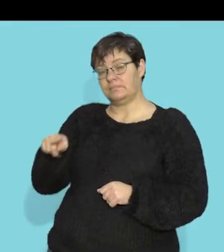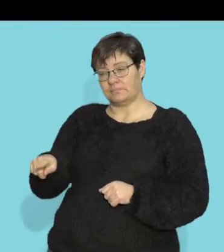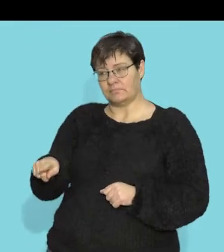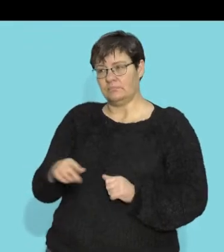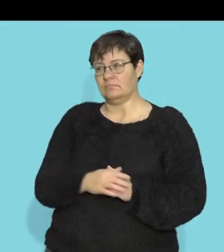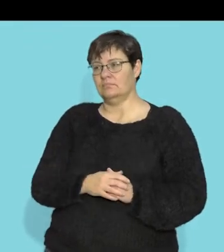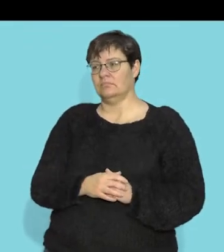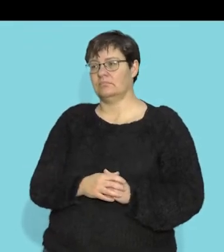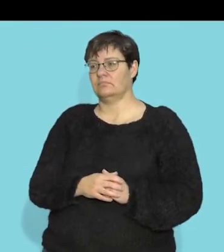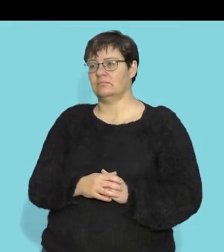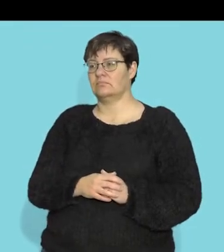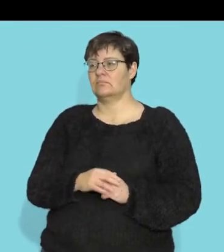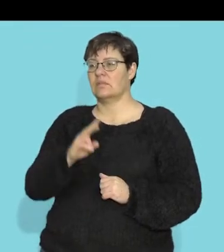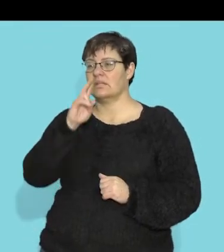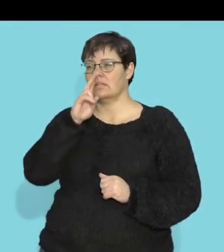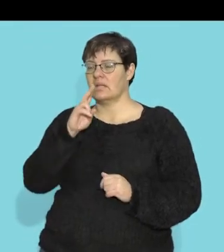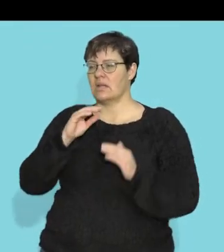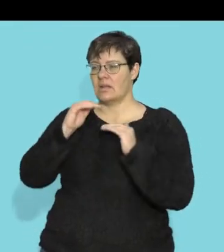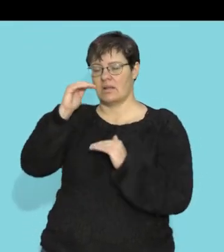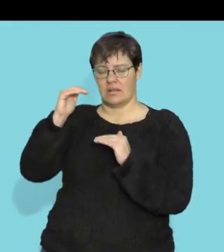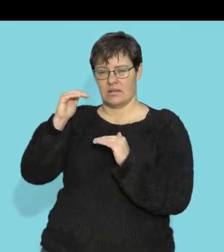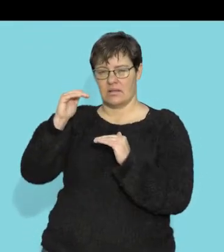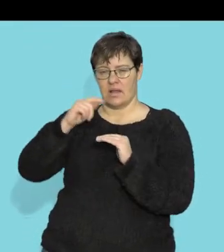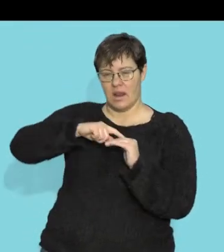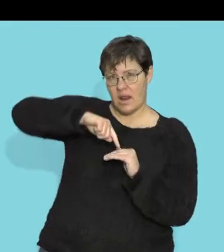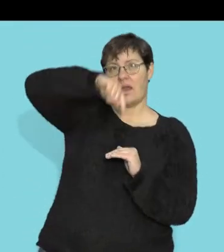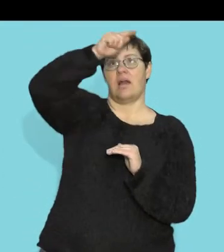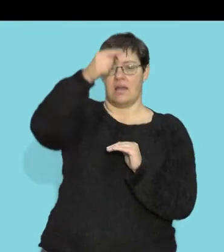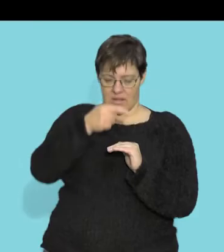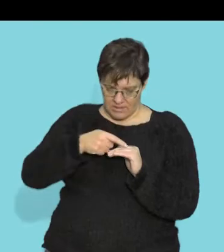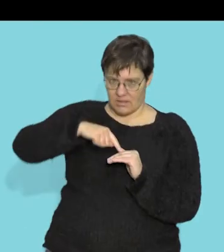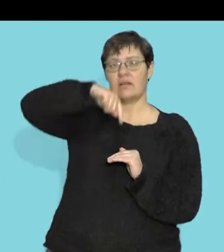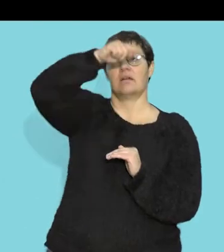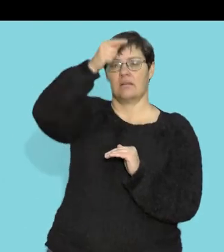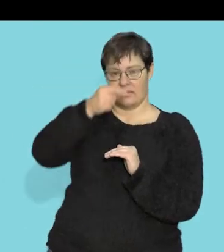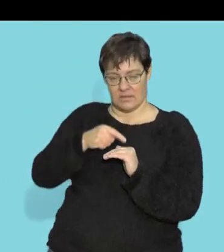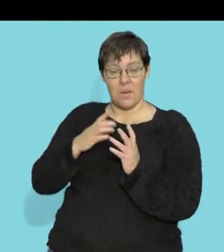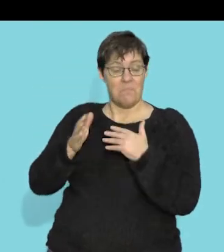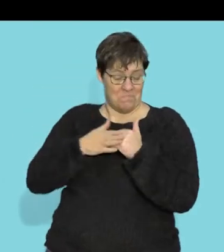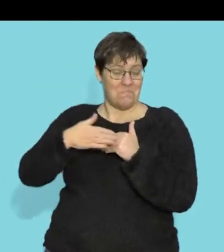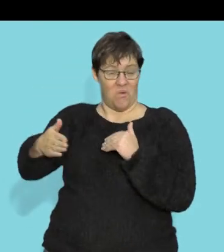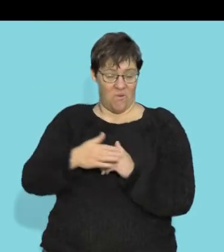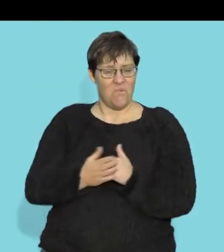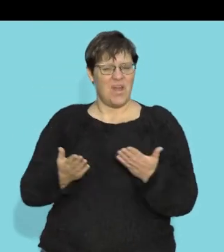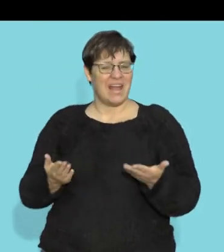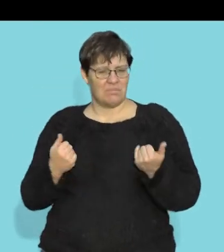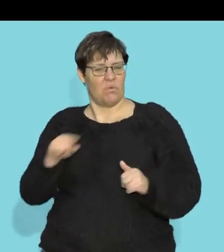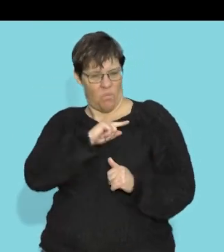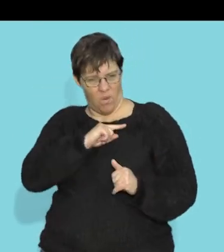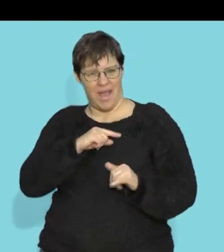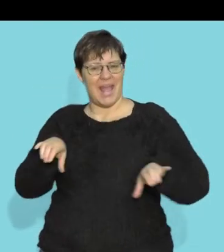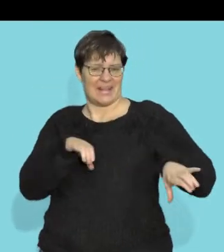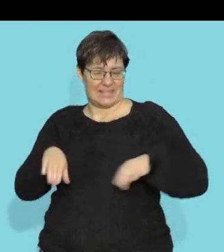we have a look here, we can see these lines are much greater volume. Which would we expect when she